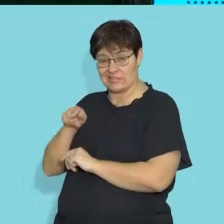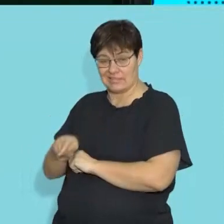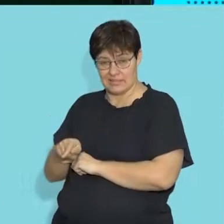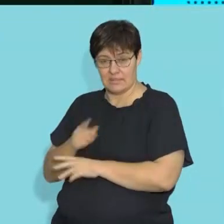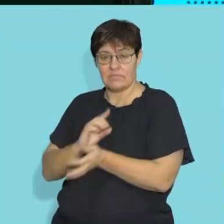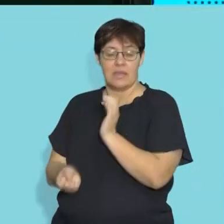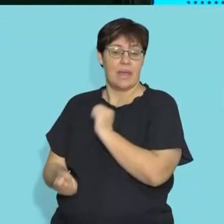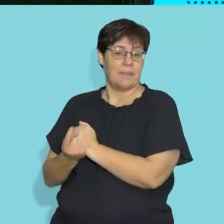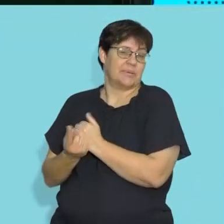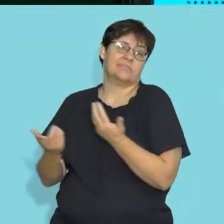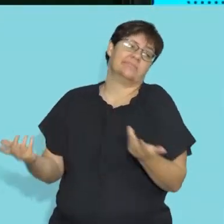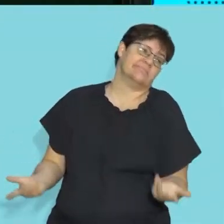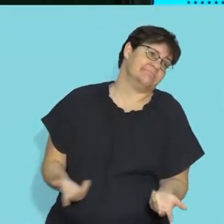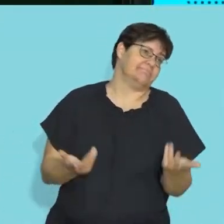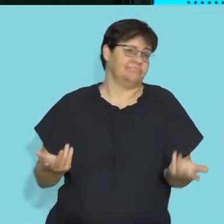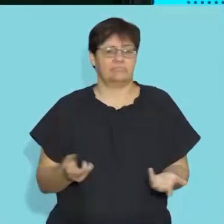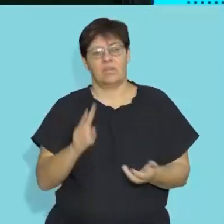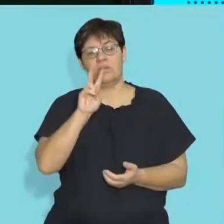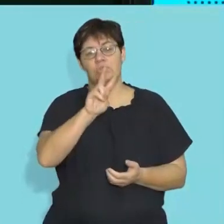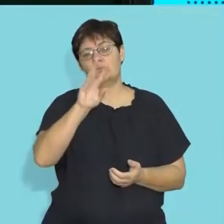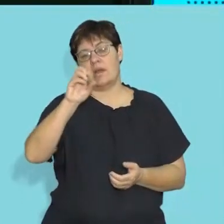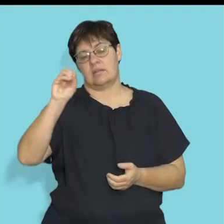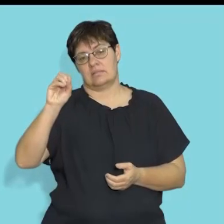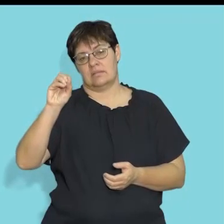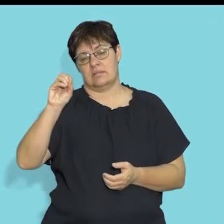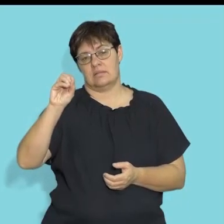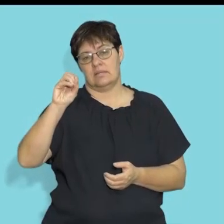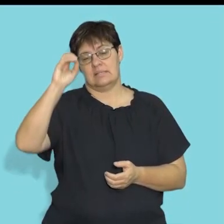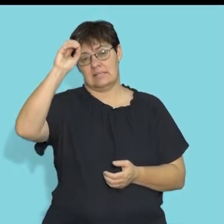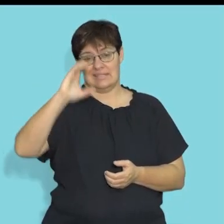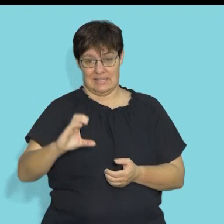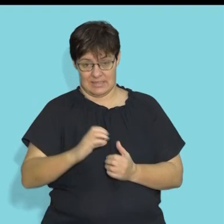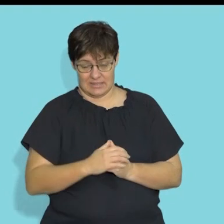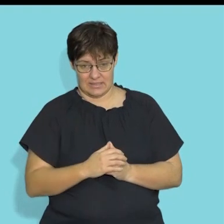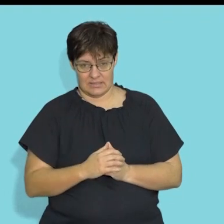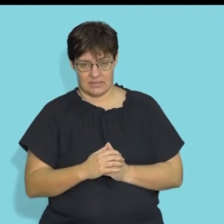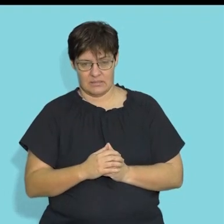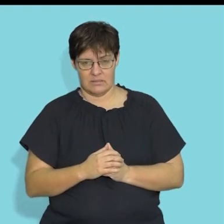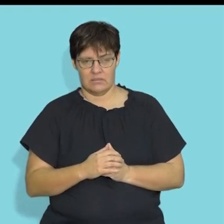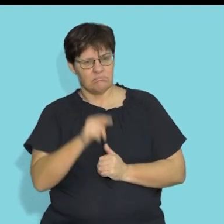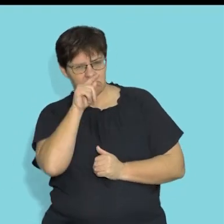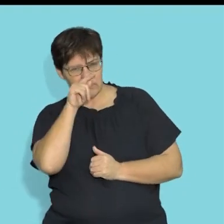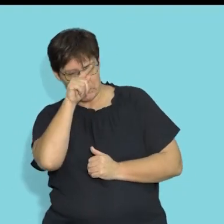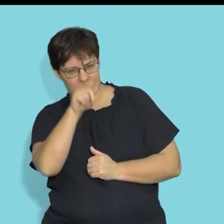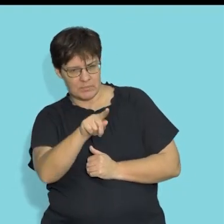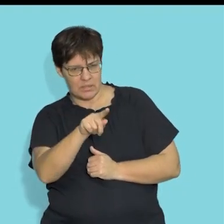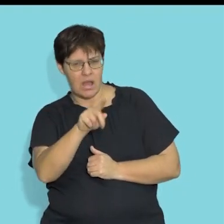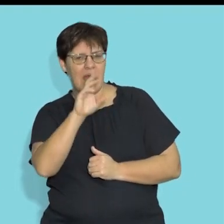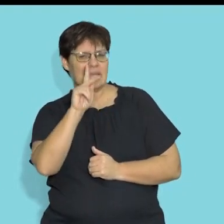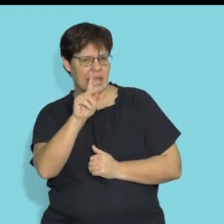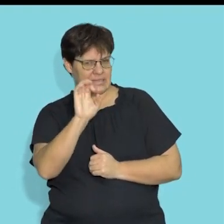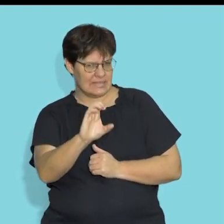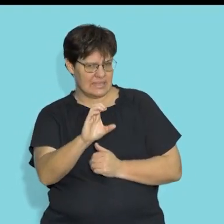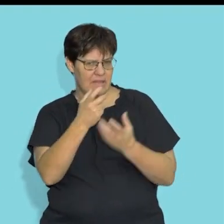is happening at, let's say, 200 degrees Celsius, and we find out that Kc has